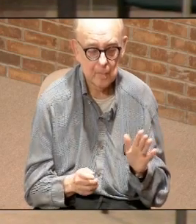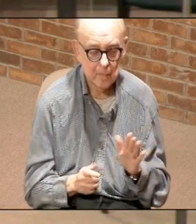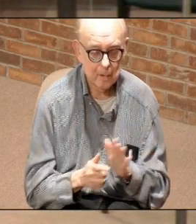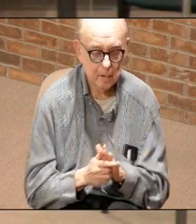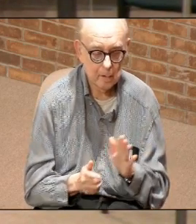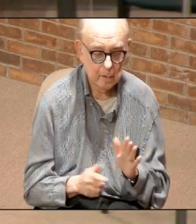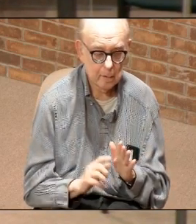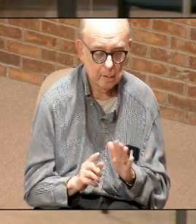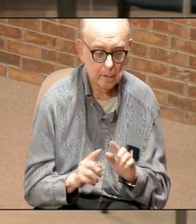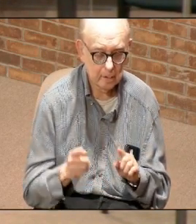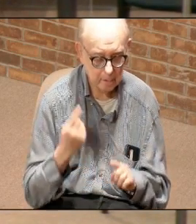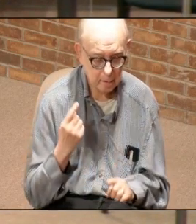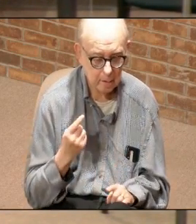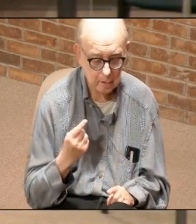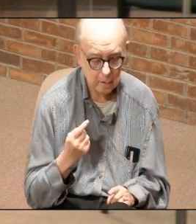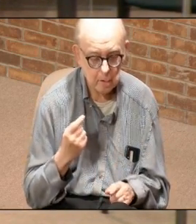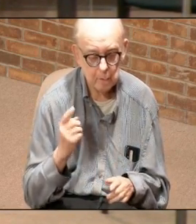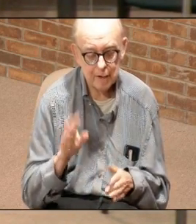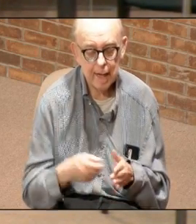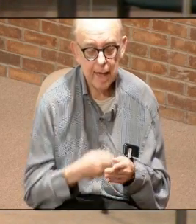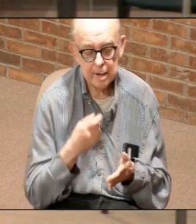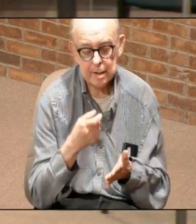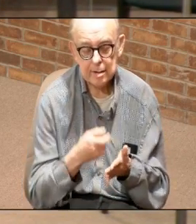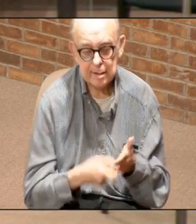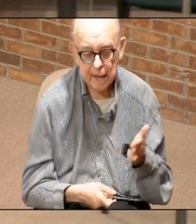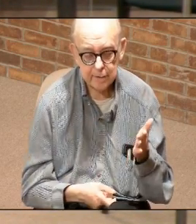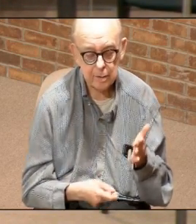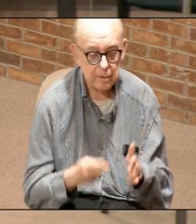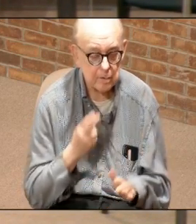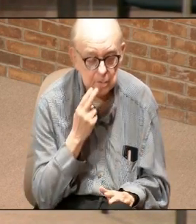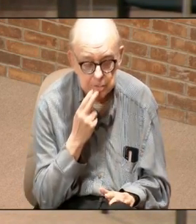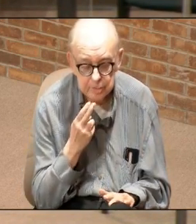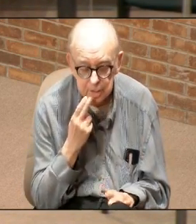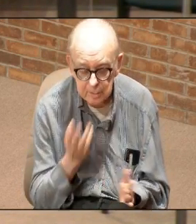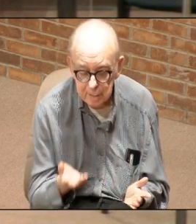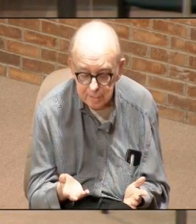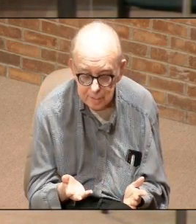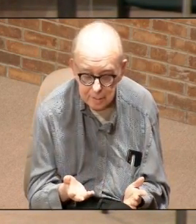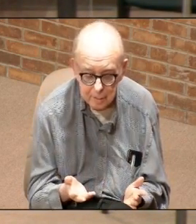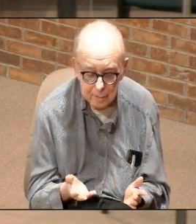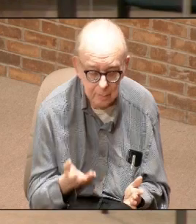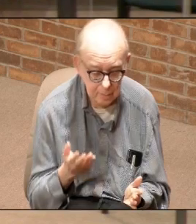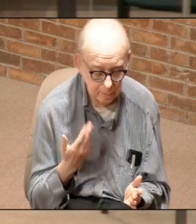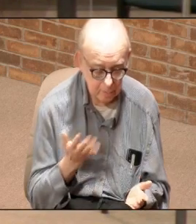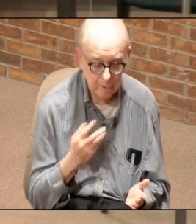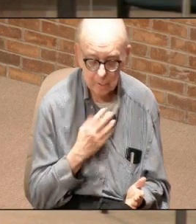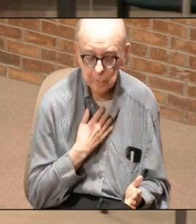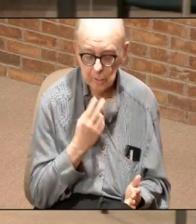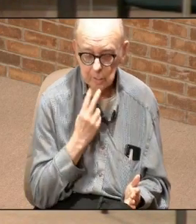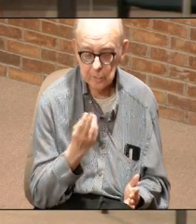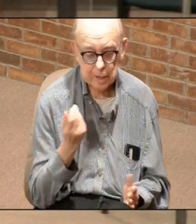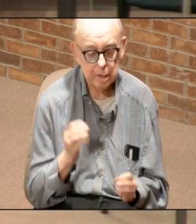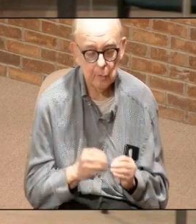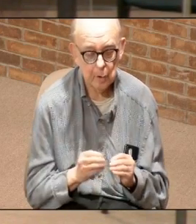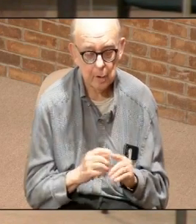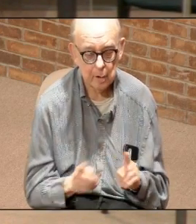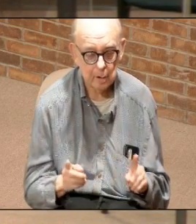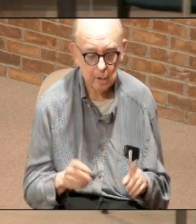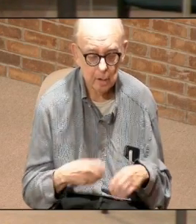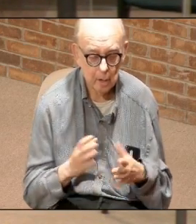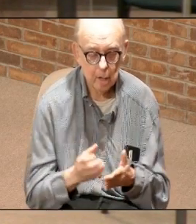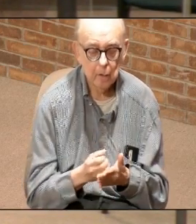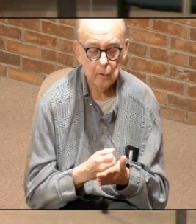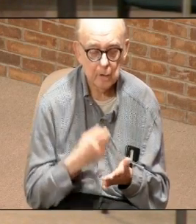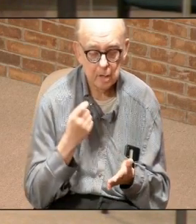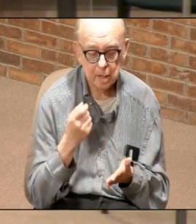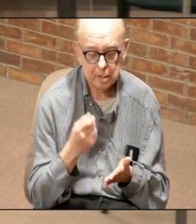But then the government put the tax on the cigarettes. We don't want you smoking anymore, but we want to collect